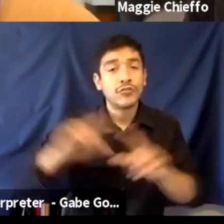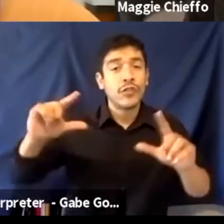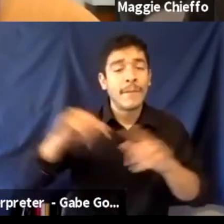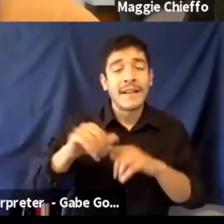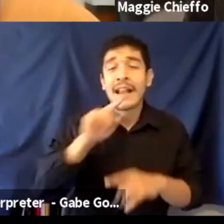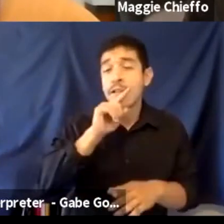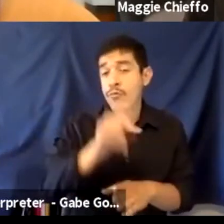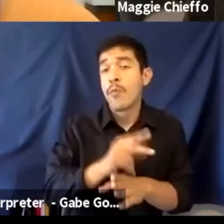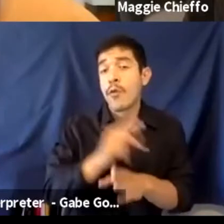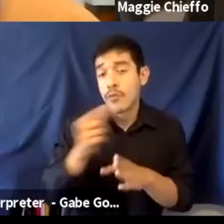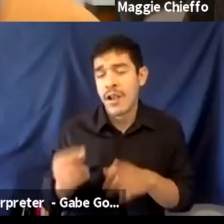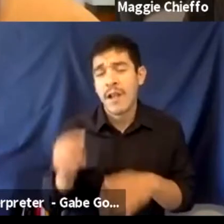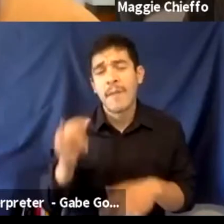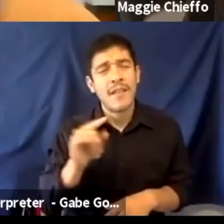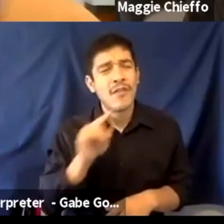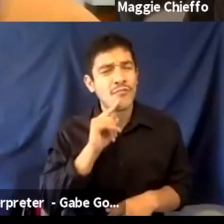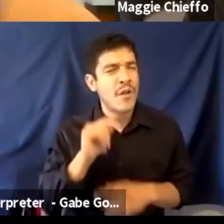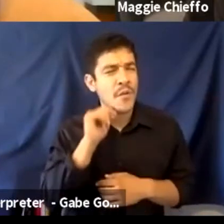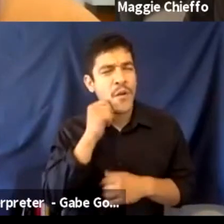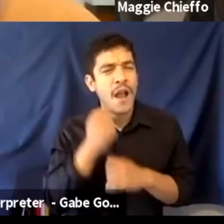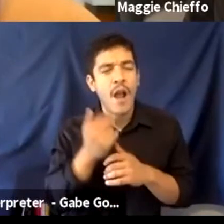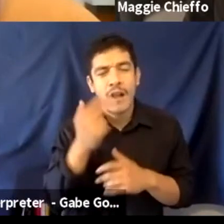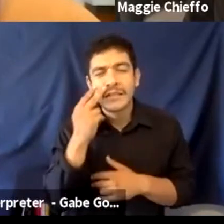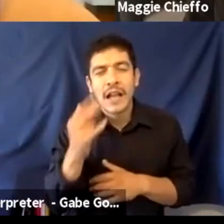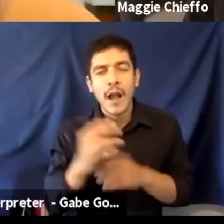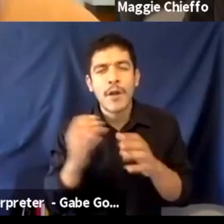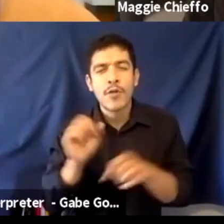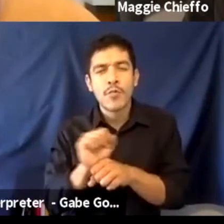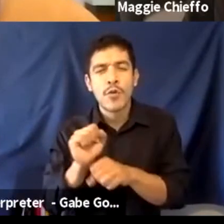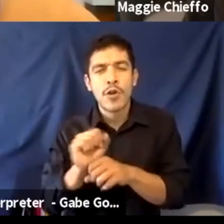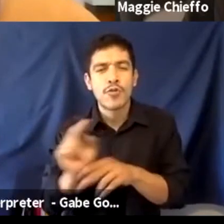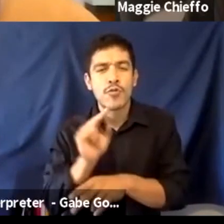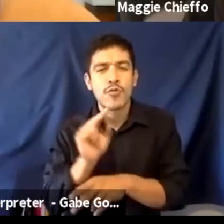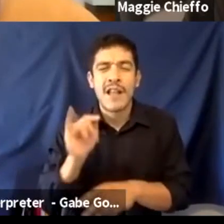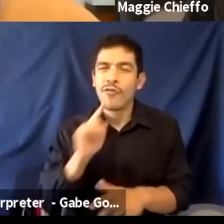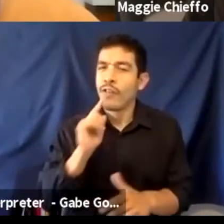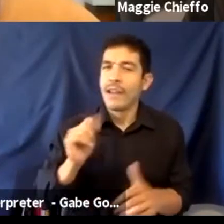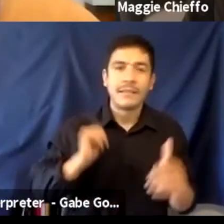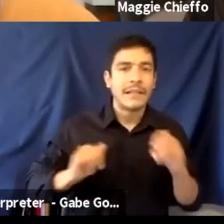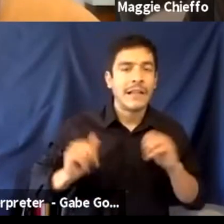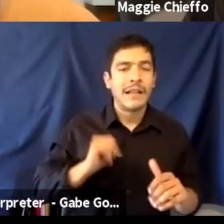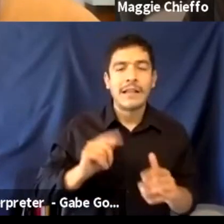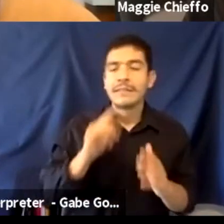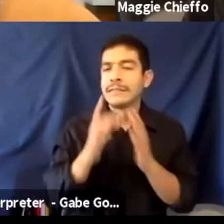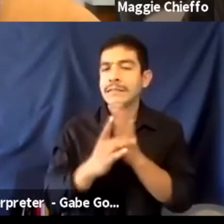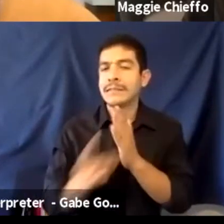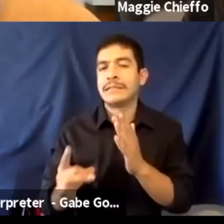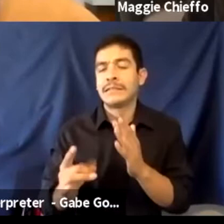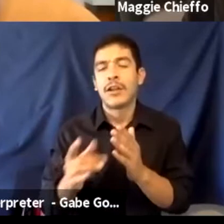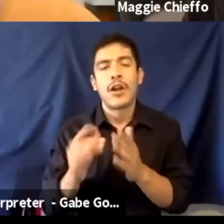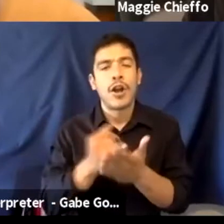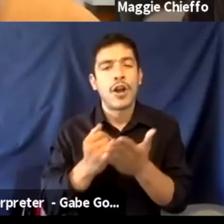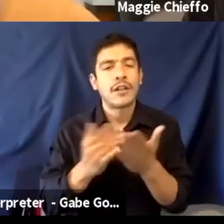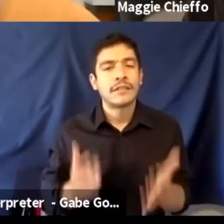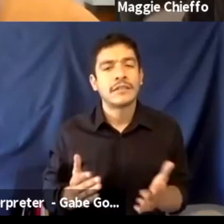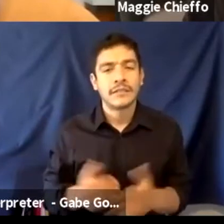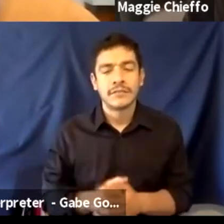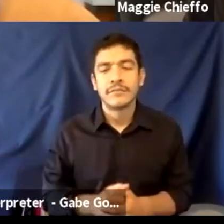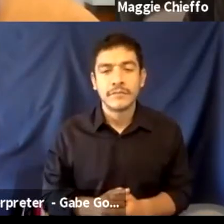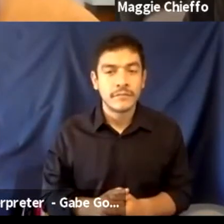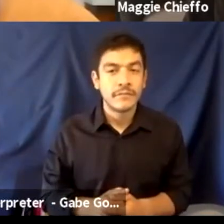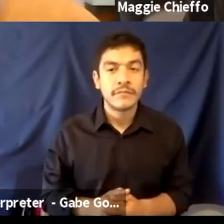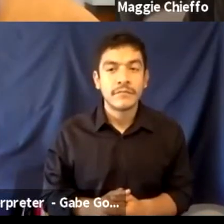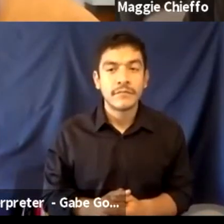program. And like it was really cool how much work went into those, and there were some really talented artists. Awesome. I think my favorite